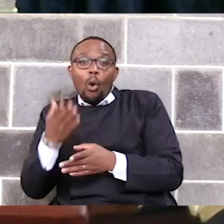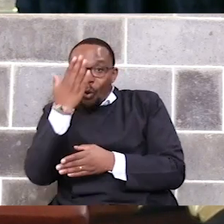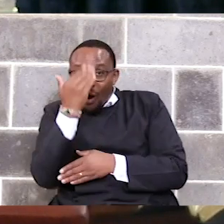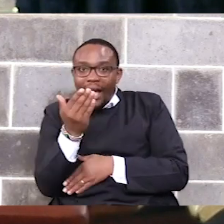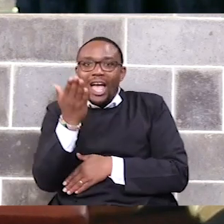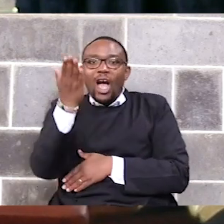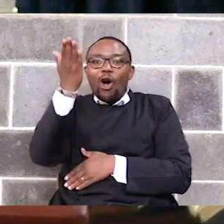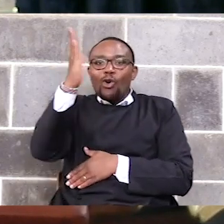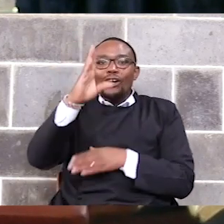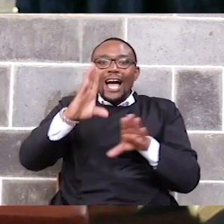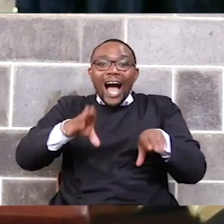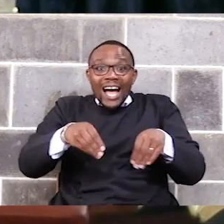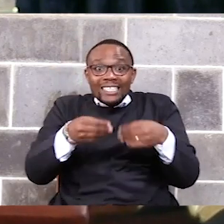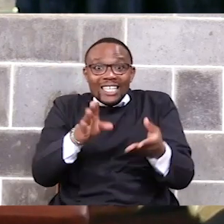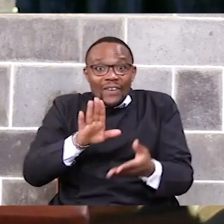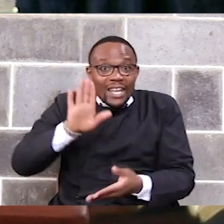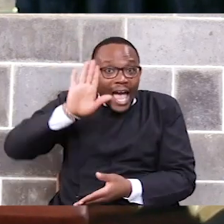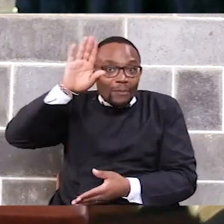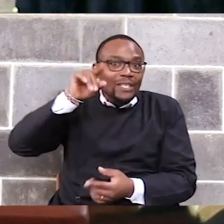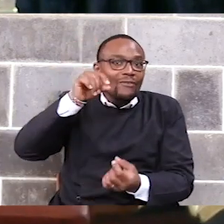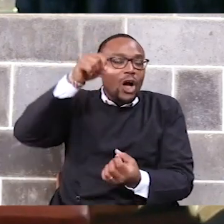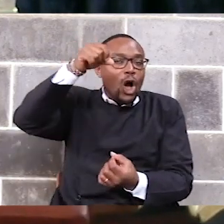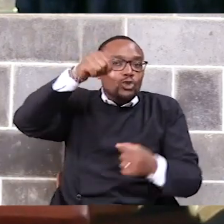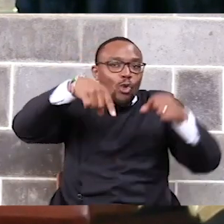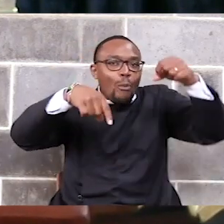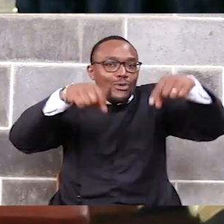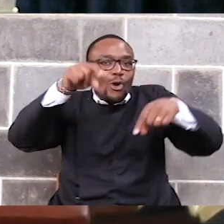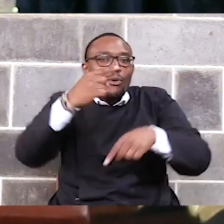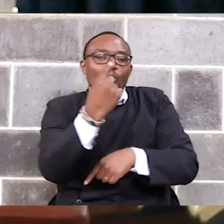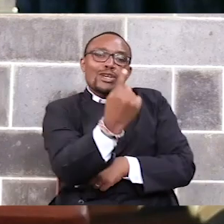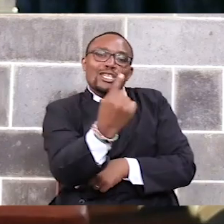special pinch of himself in each and every one of us.